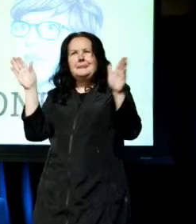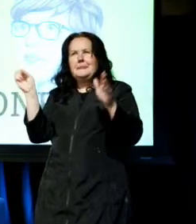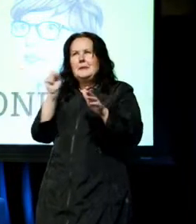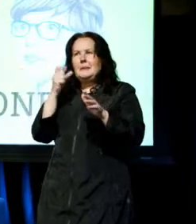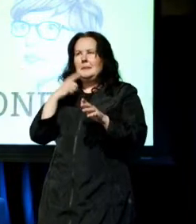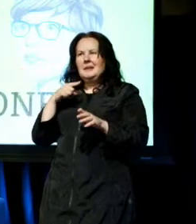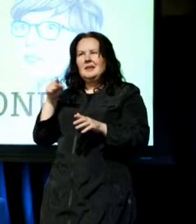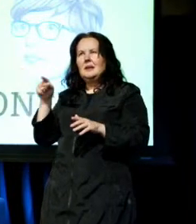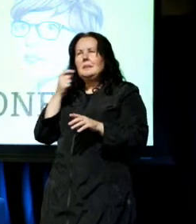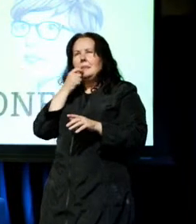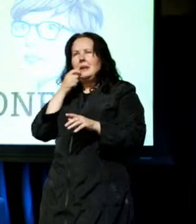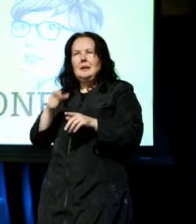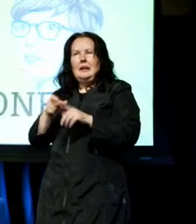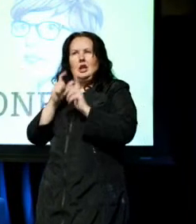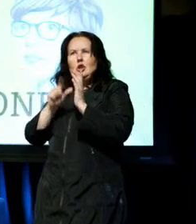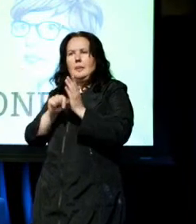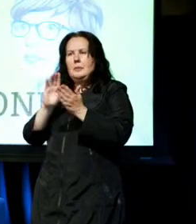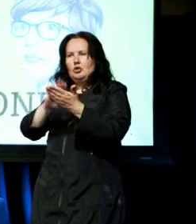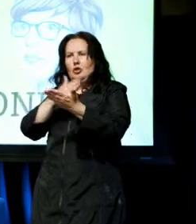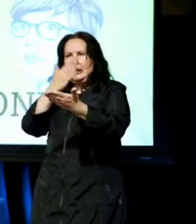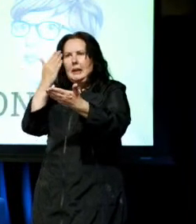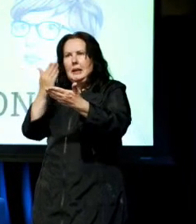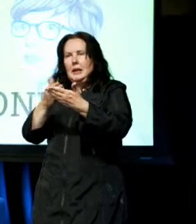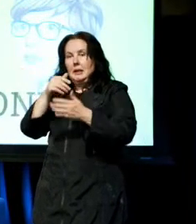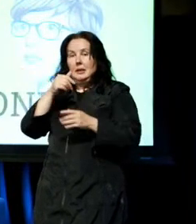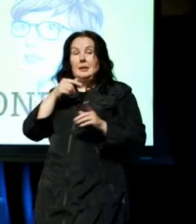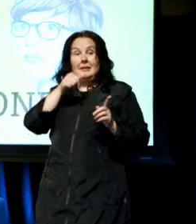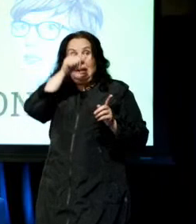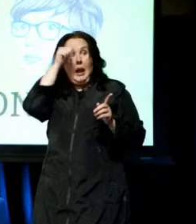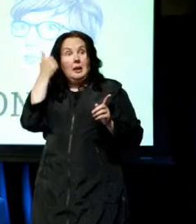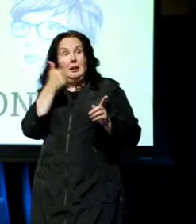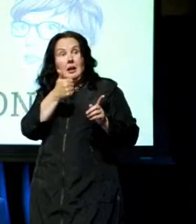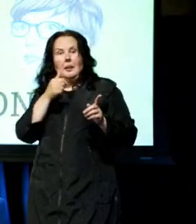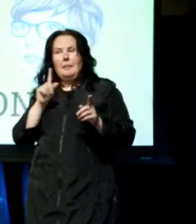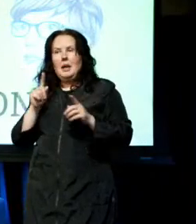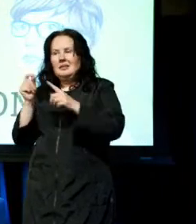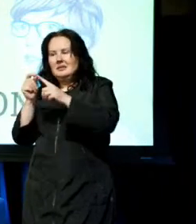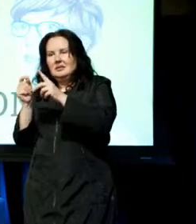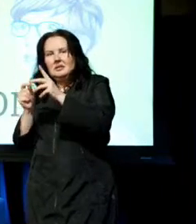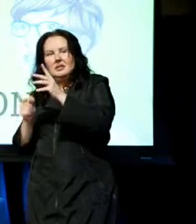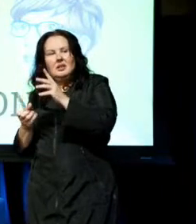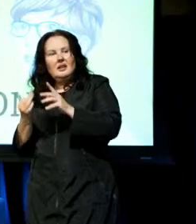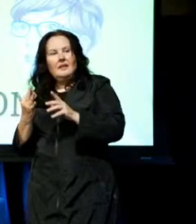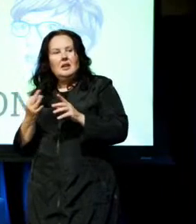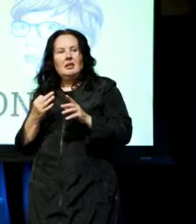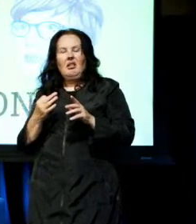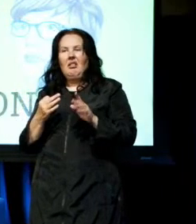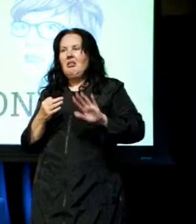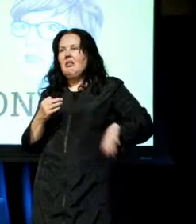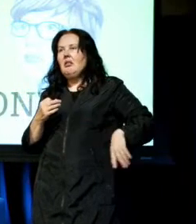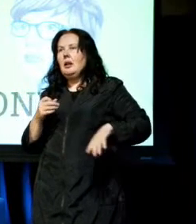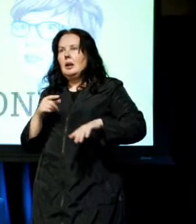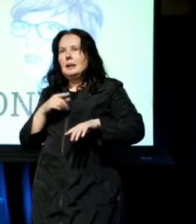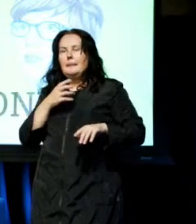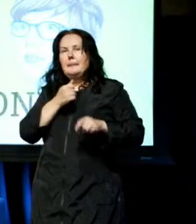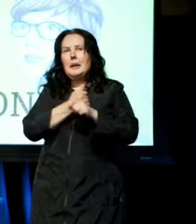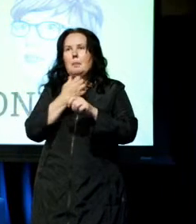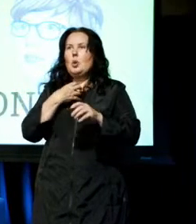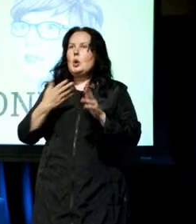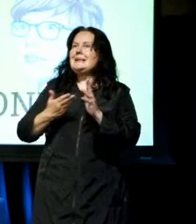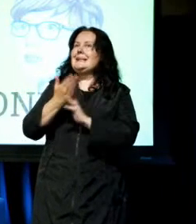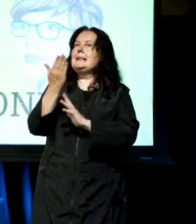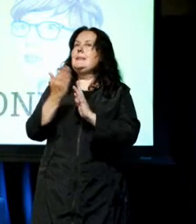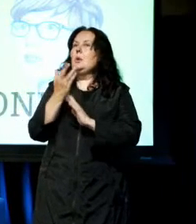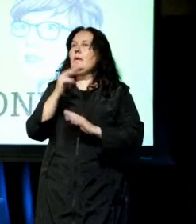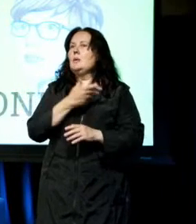time like translating talent and success in other more accessible fields into a more accessible role in the